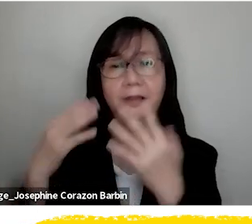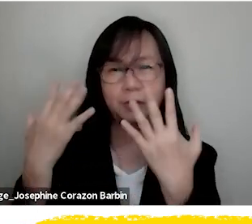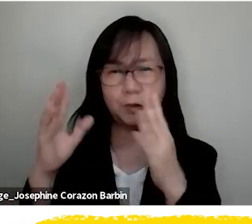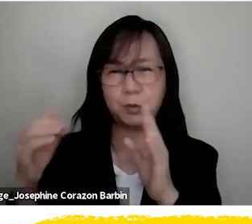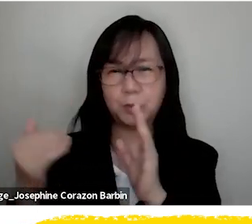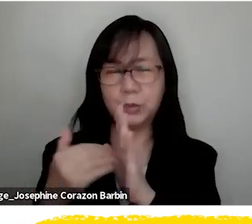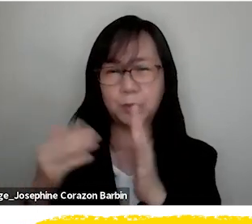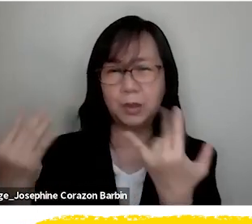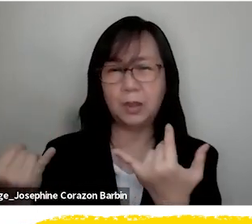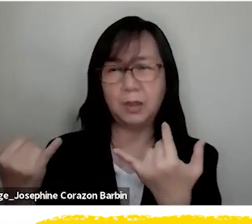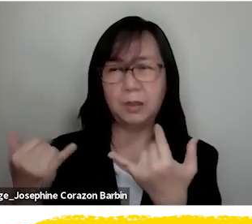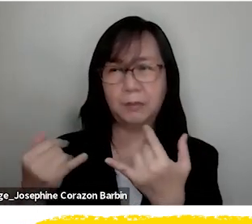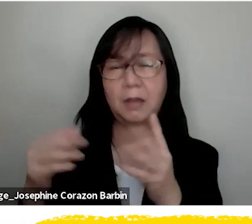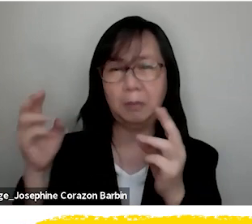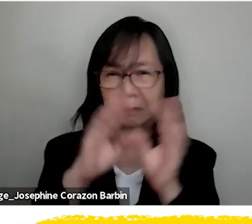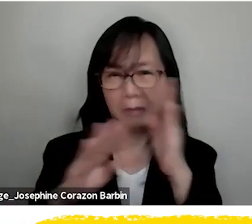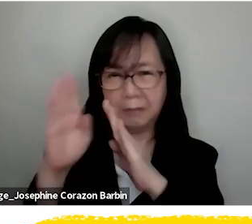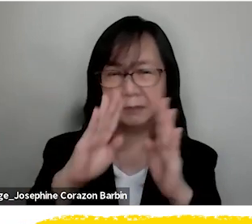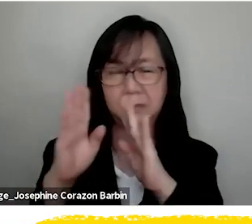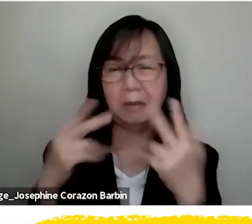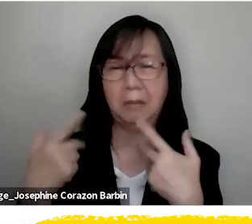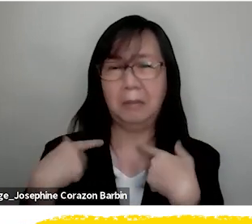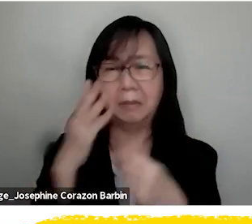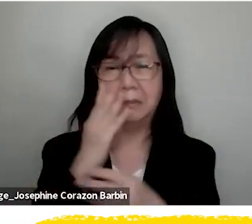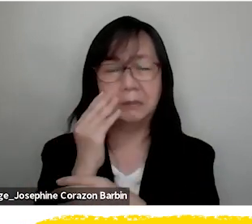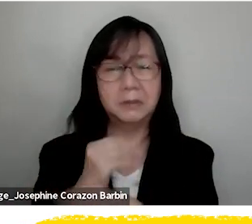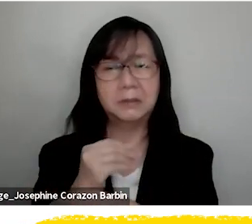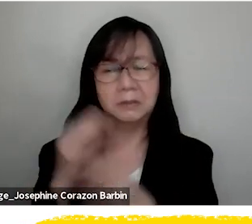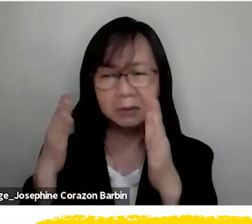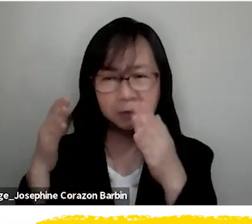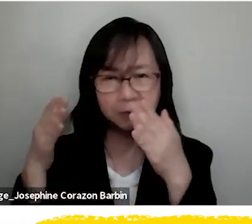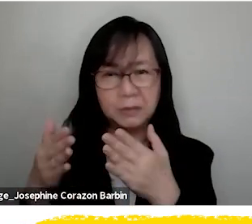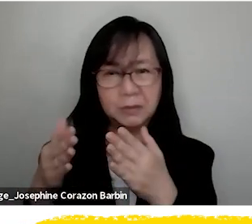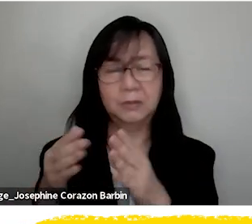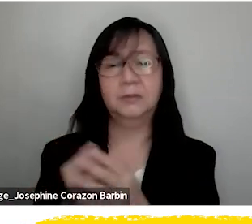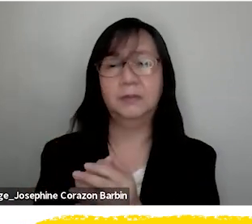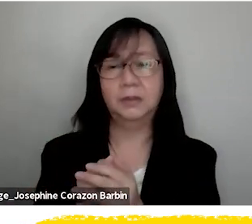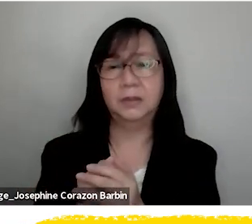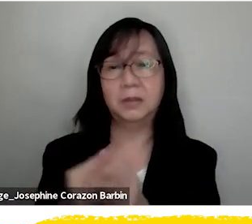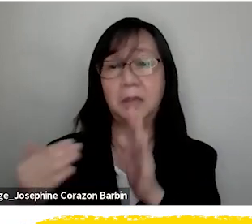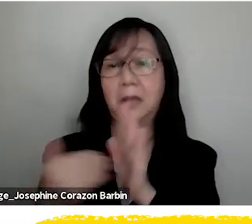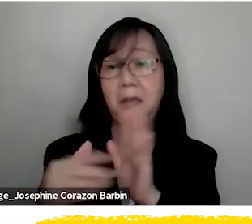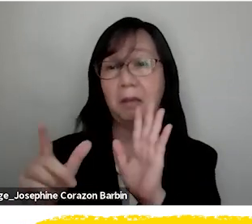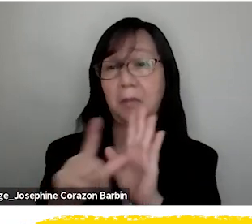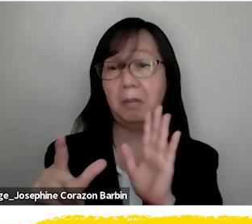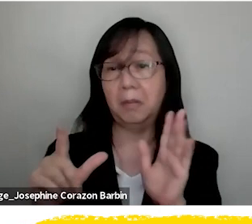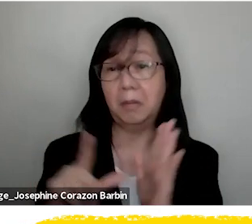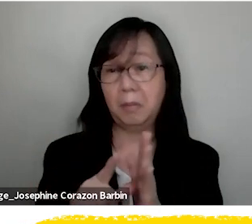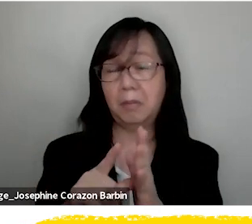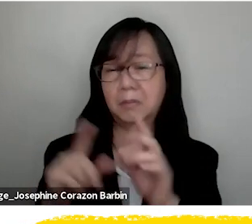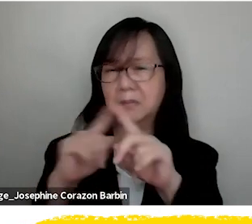as defenders. They experience specific violations, different types